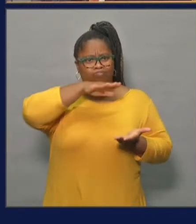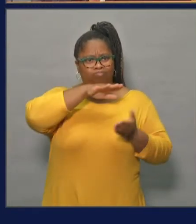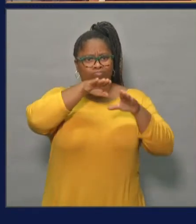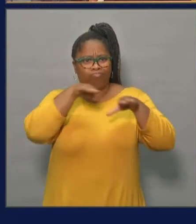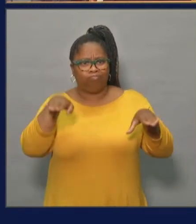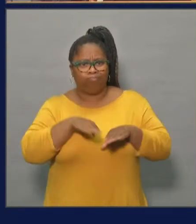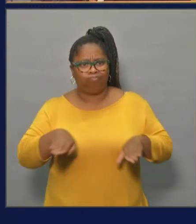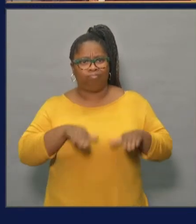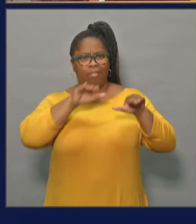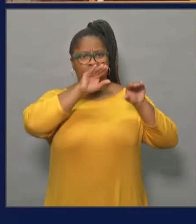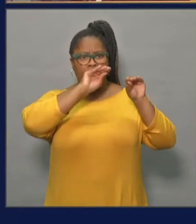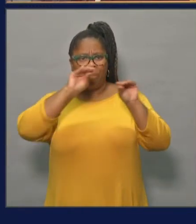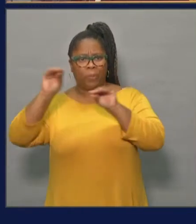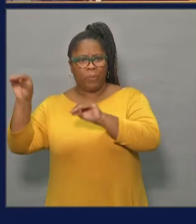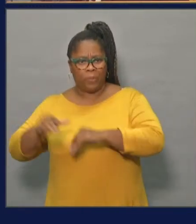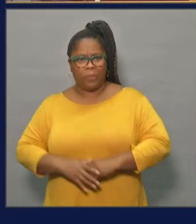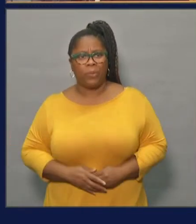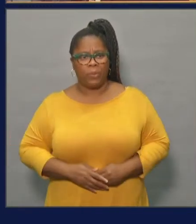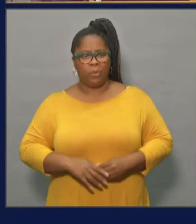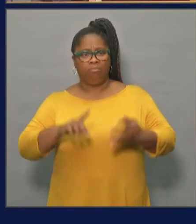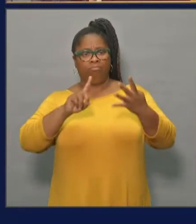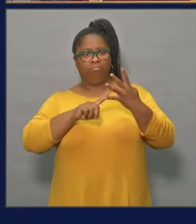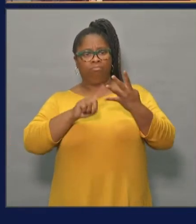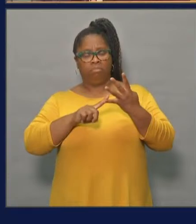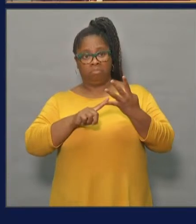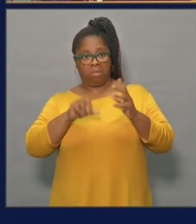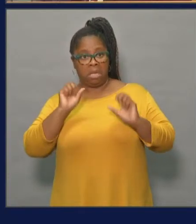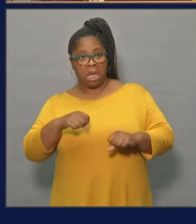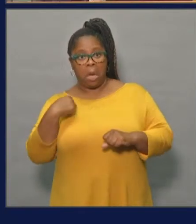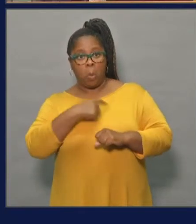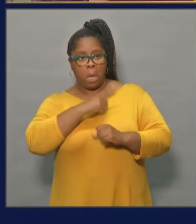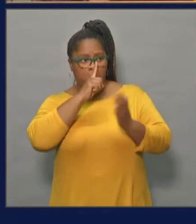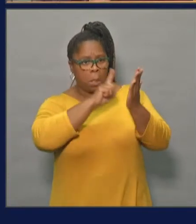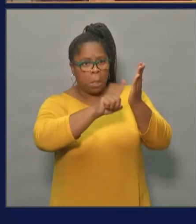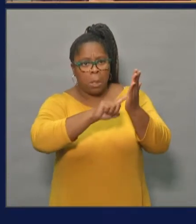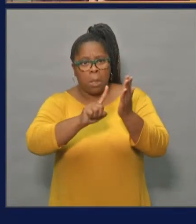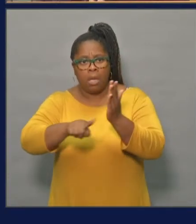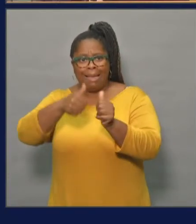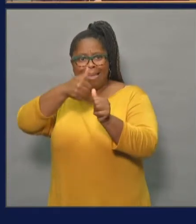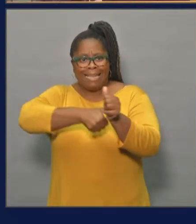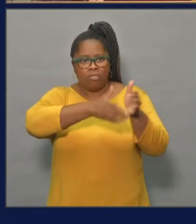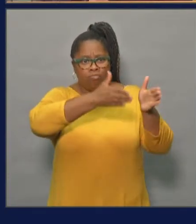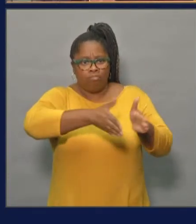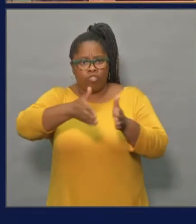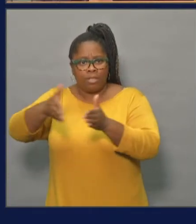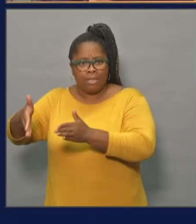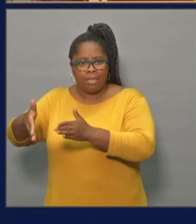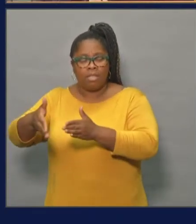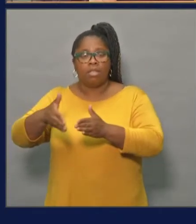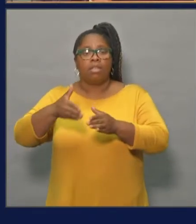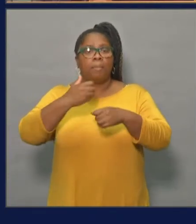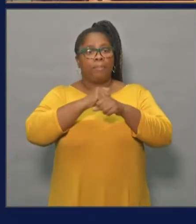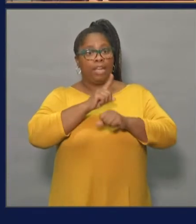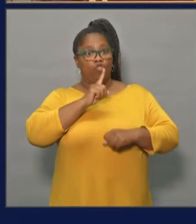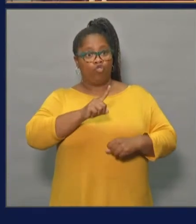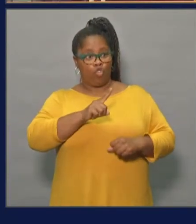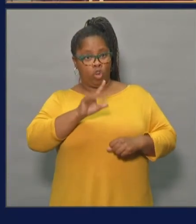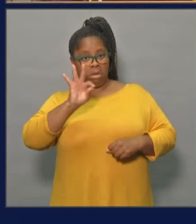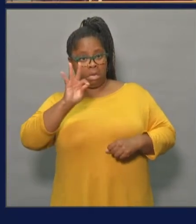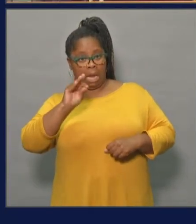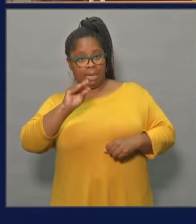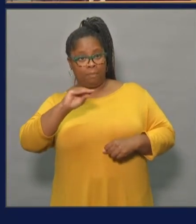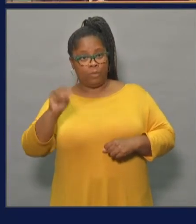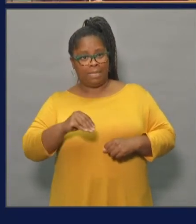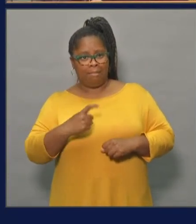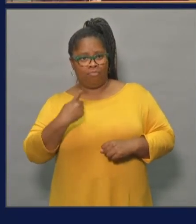do COVID-19 case investigations by making sure that 90% of all of the newly reported cases